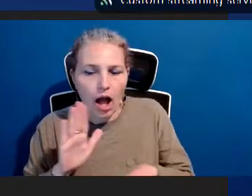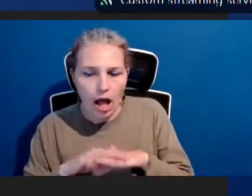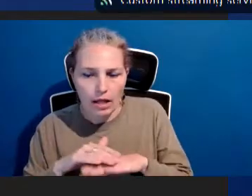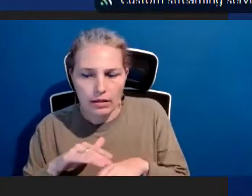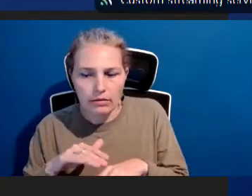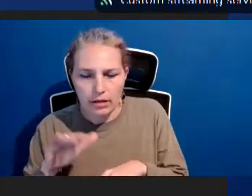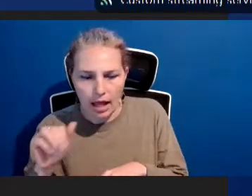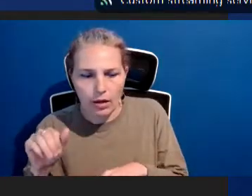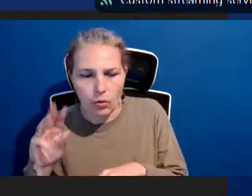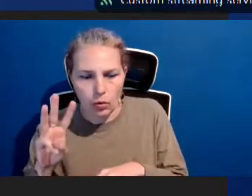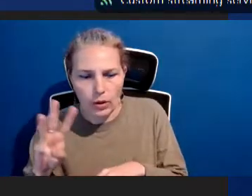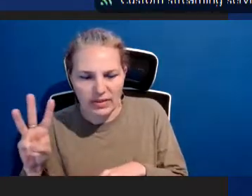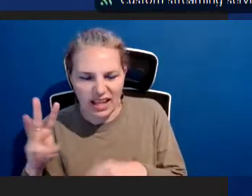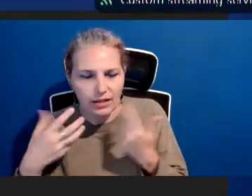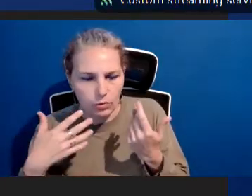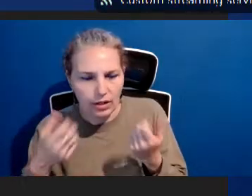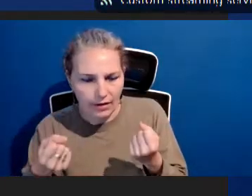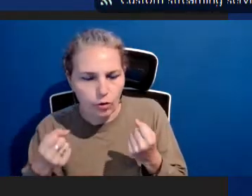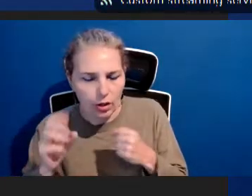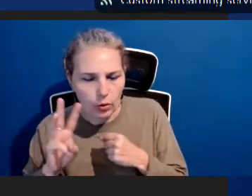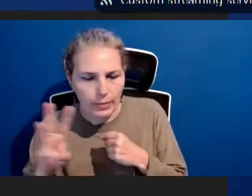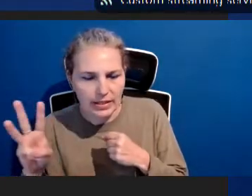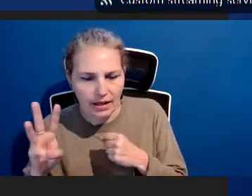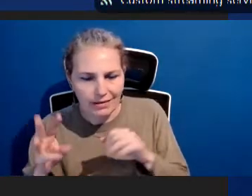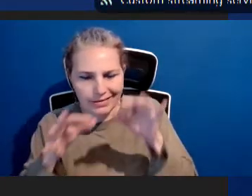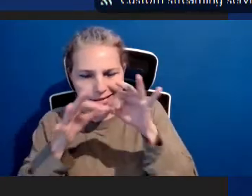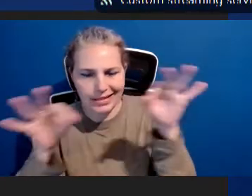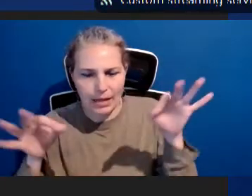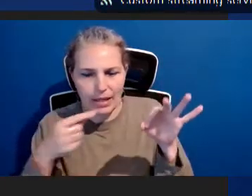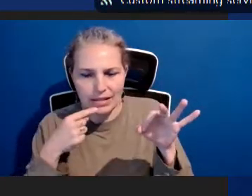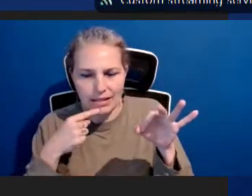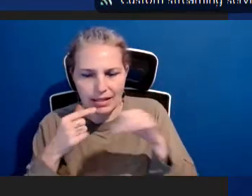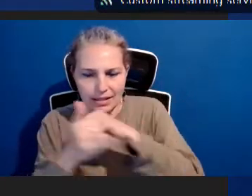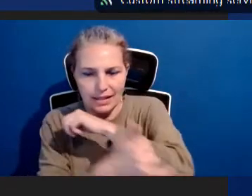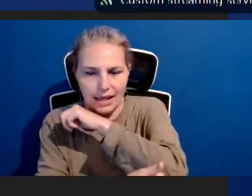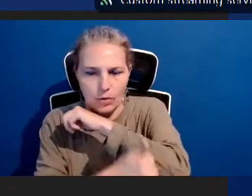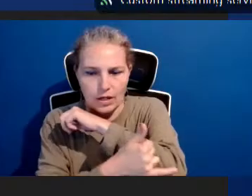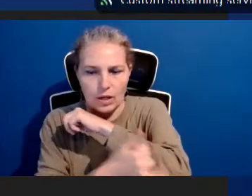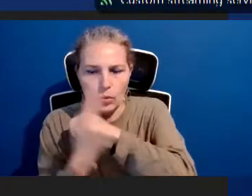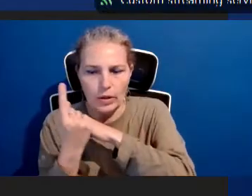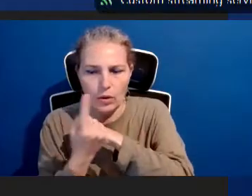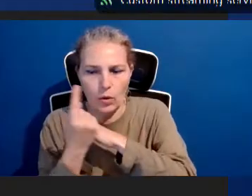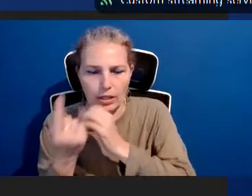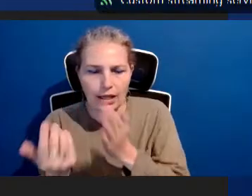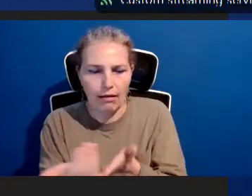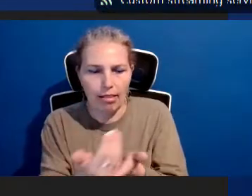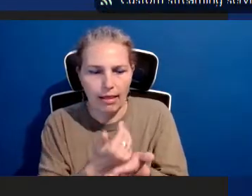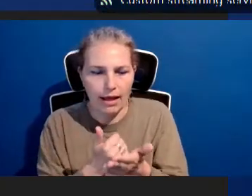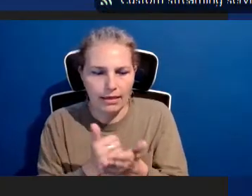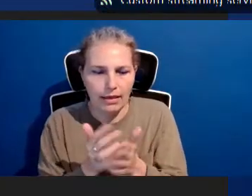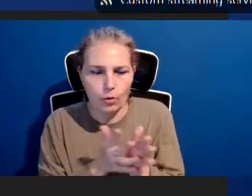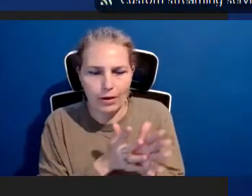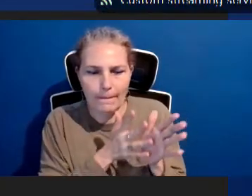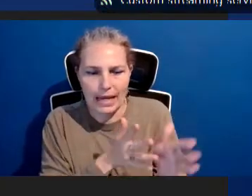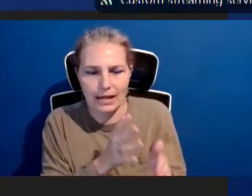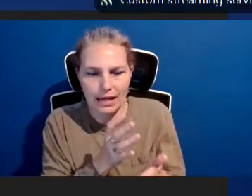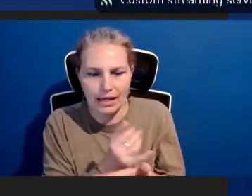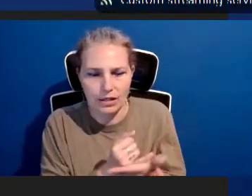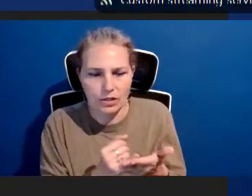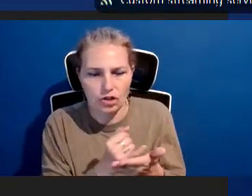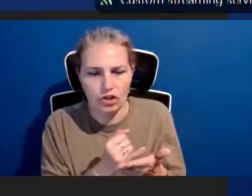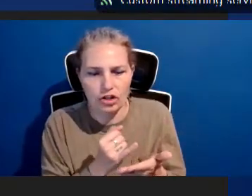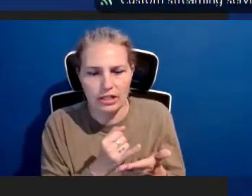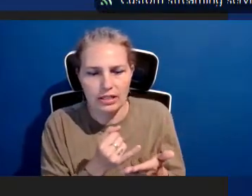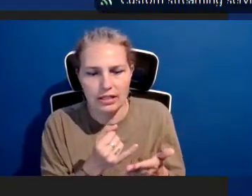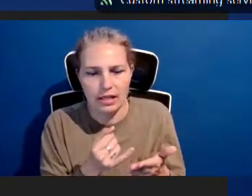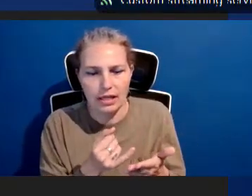website, there's a statement that says the county will only collect the remaining insurance proceeds, if any, after you've removed fire-related